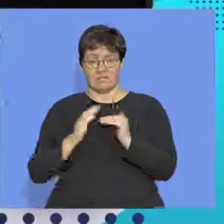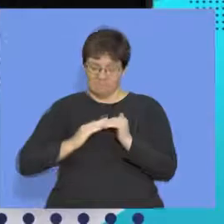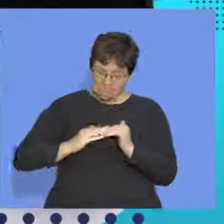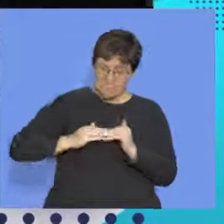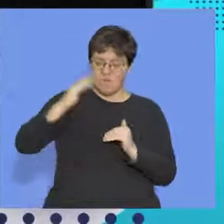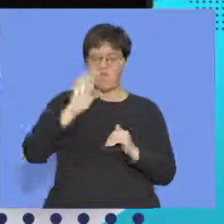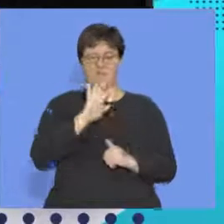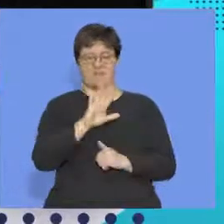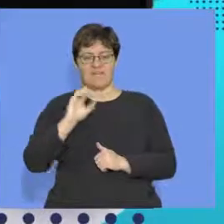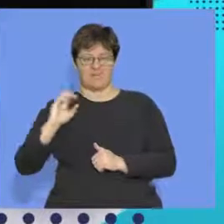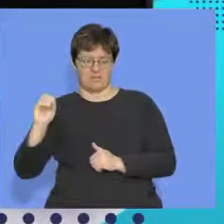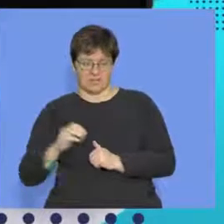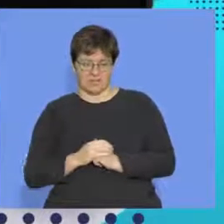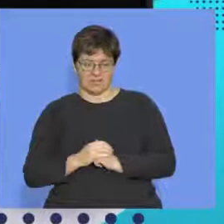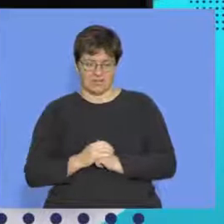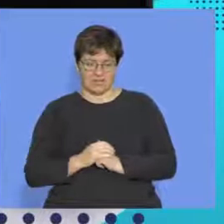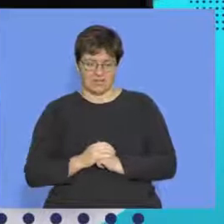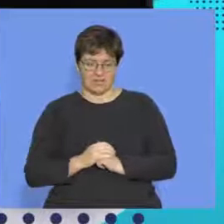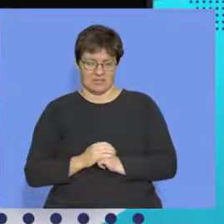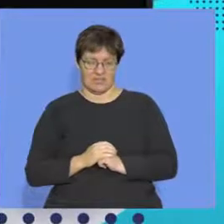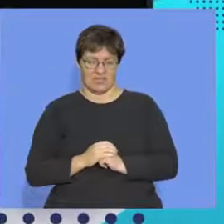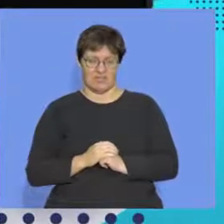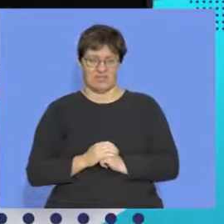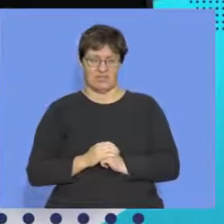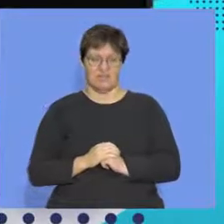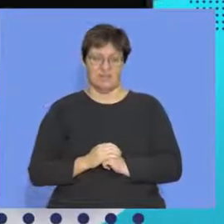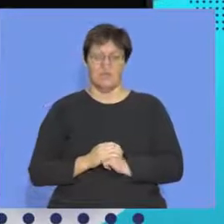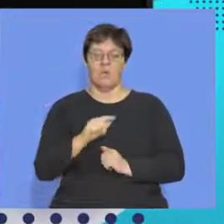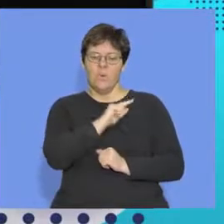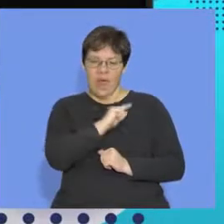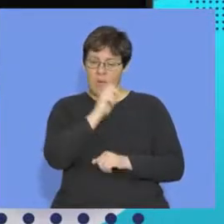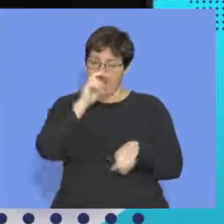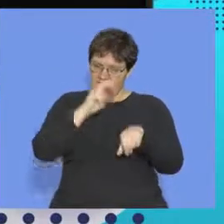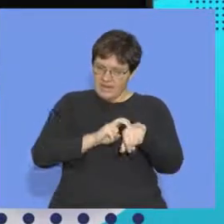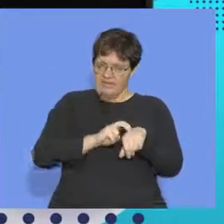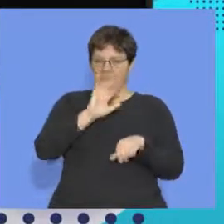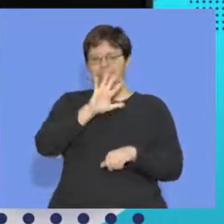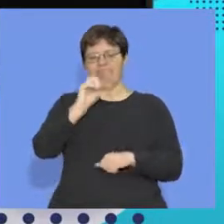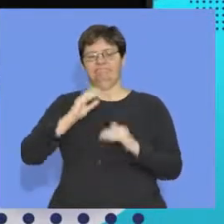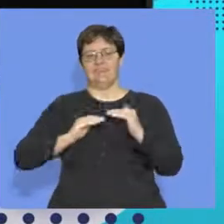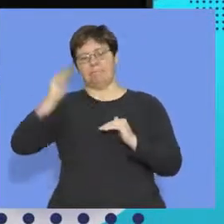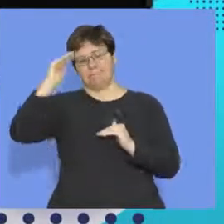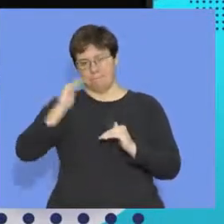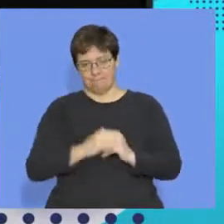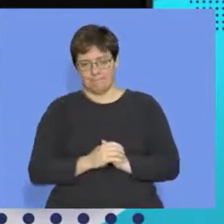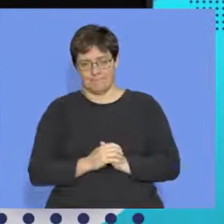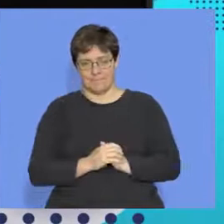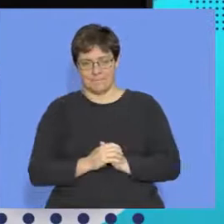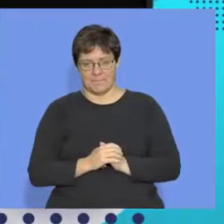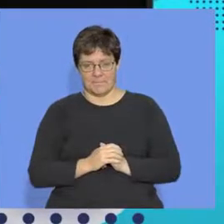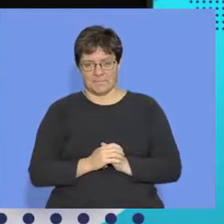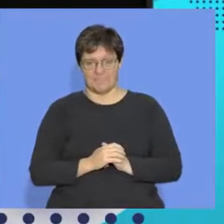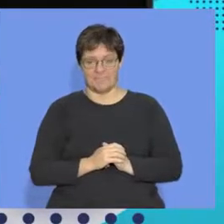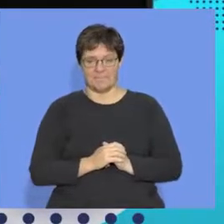we'll know that that 3-digit password will be more than what? A 500. Are we all